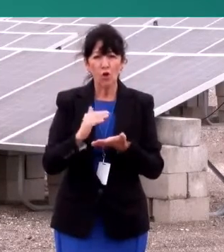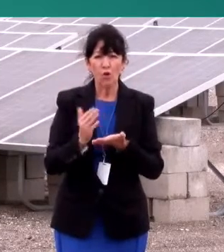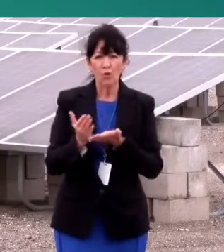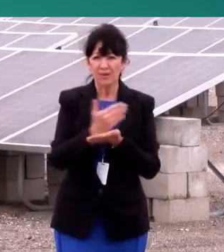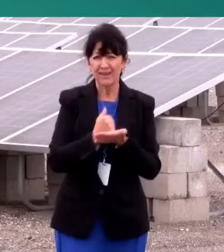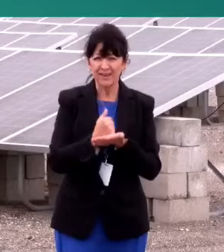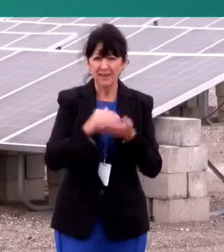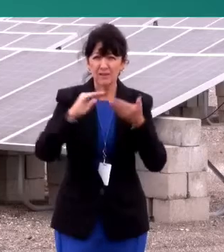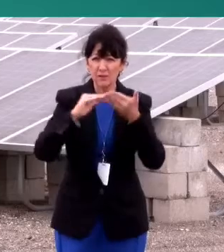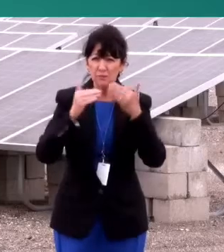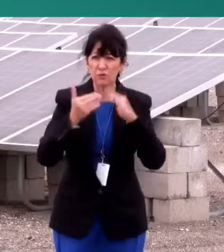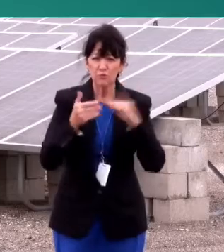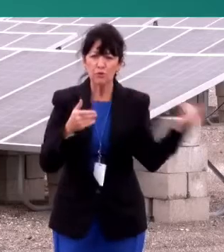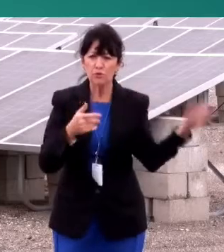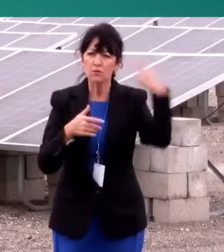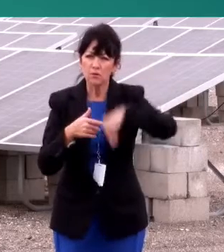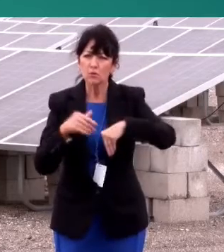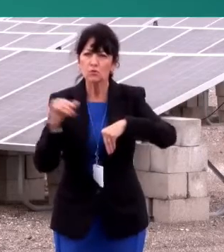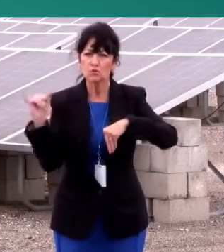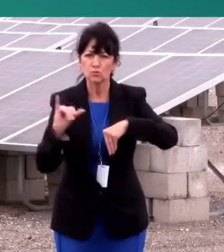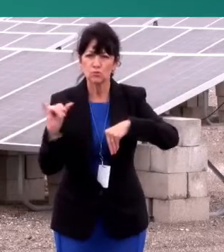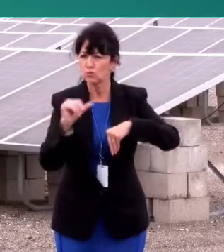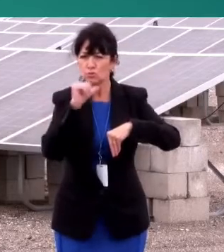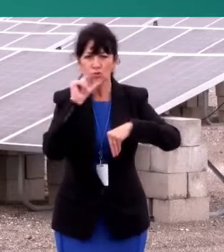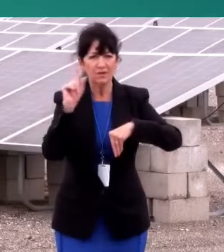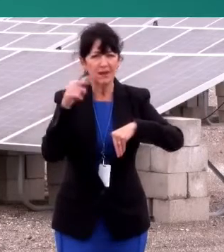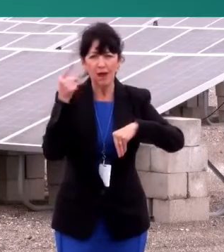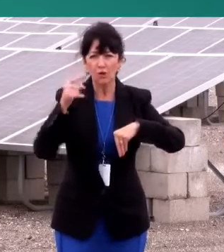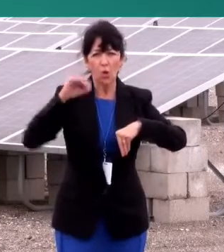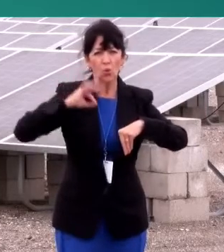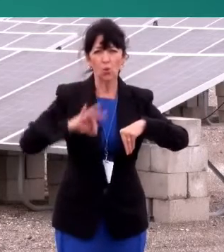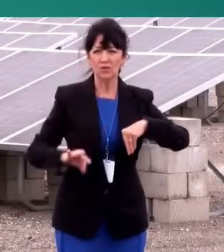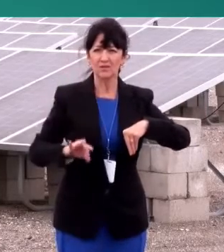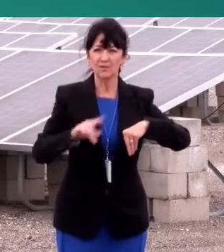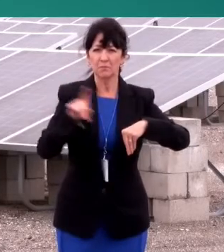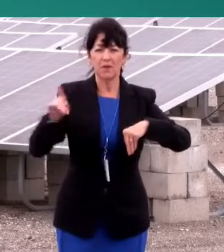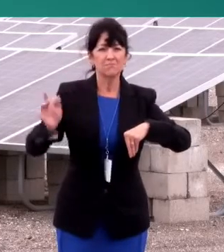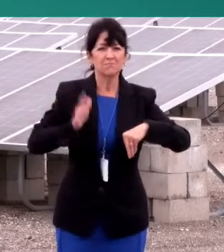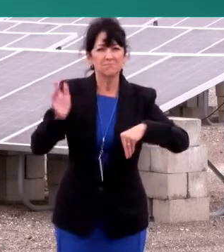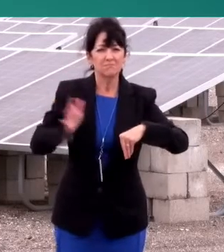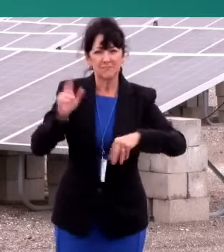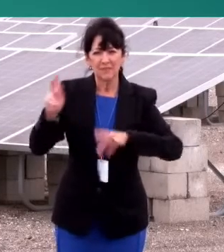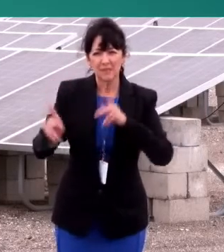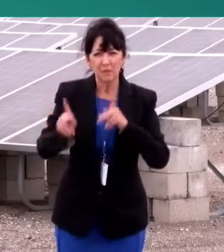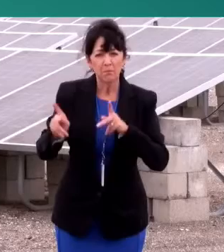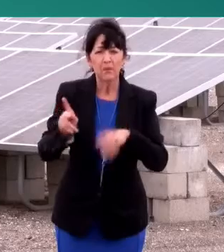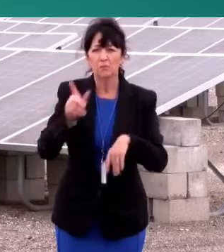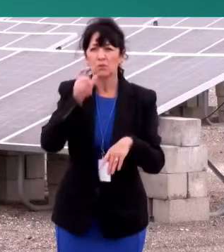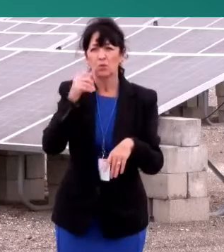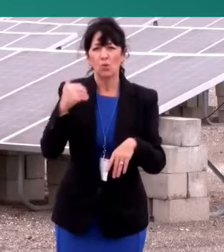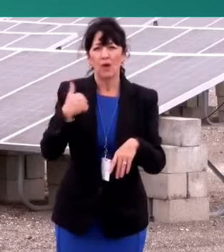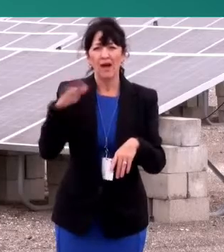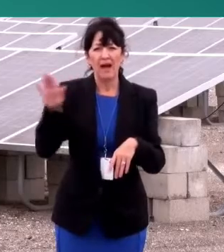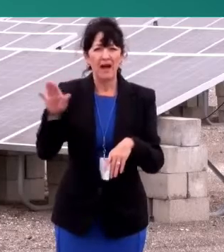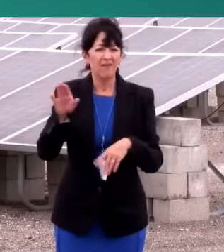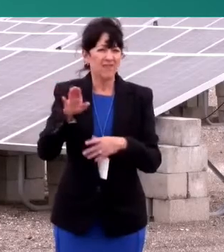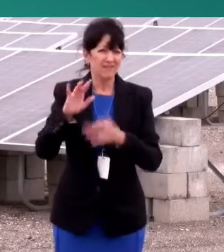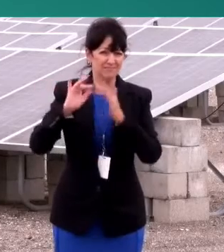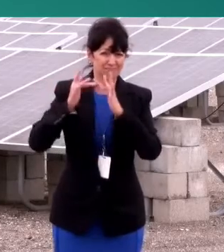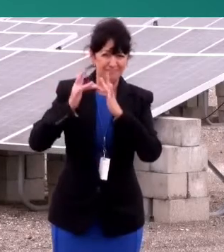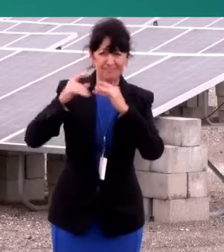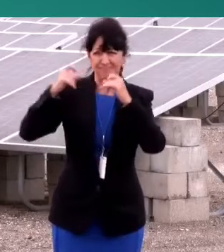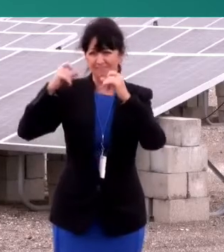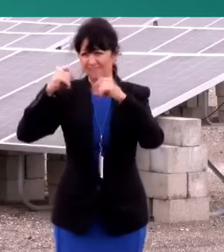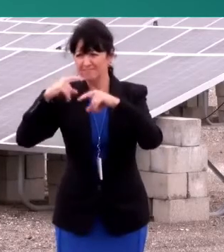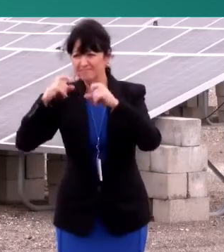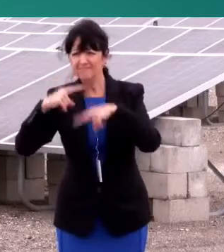the benefits of solar energy don't just go to those that can afford solar installations or that have broadband internet access